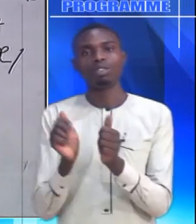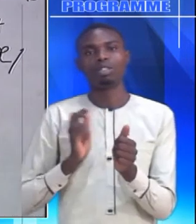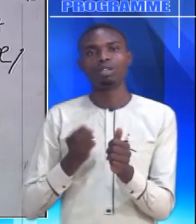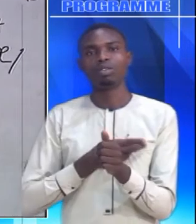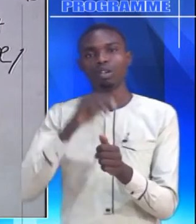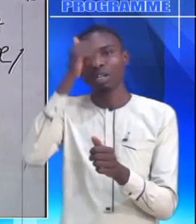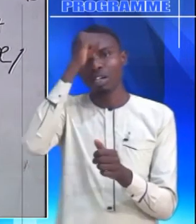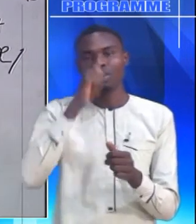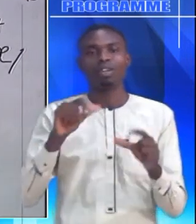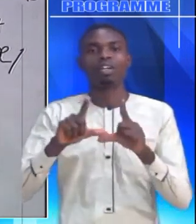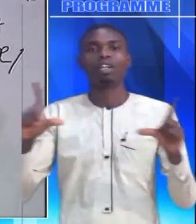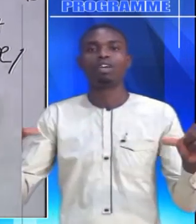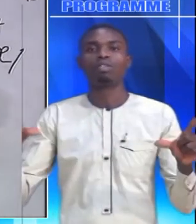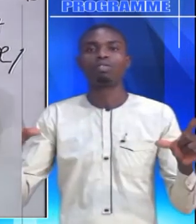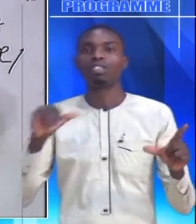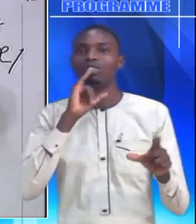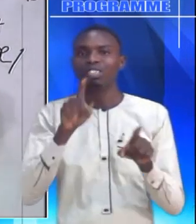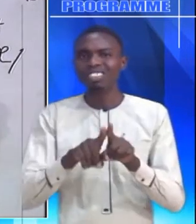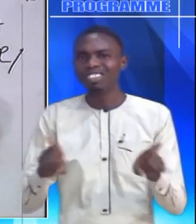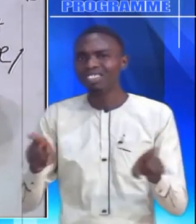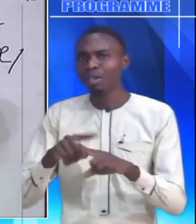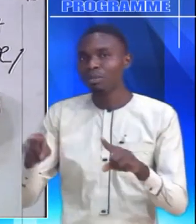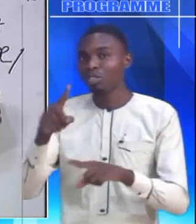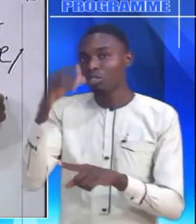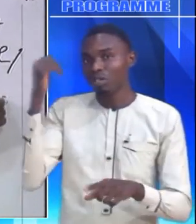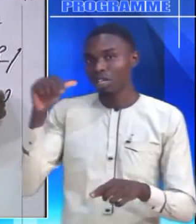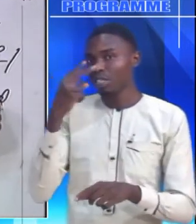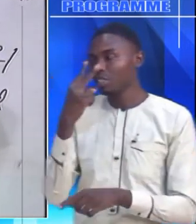one correctly. Then we have, say, sad.